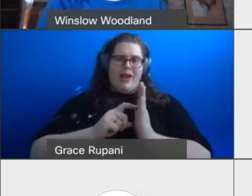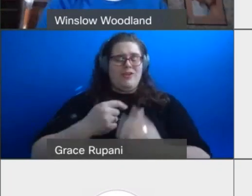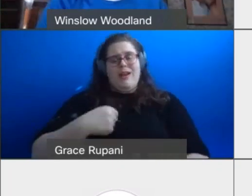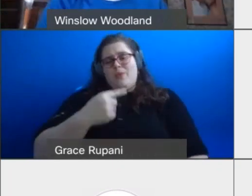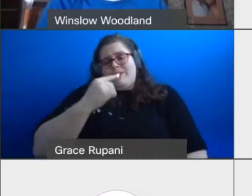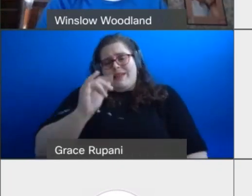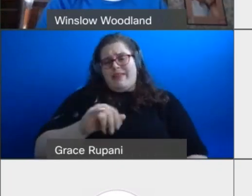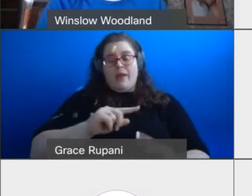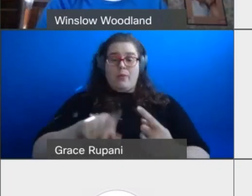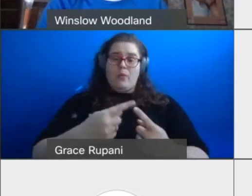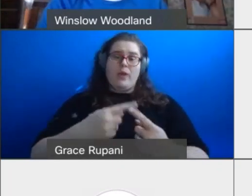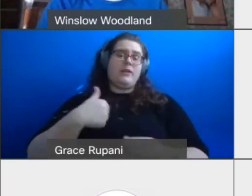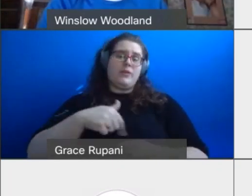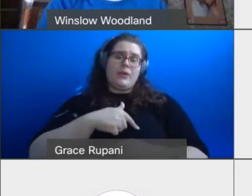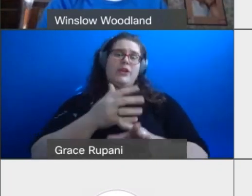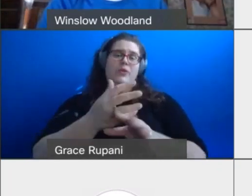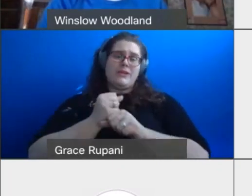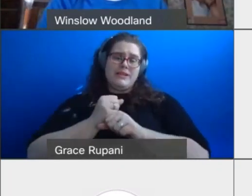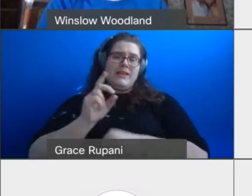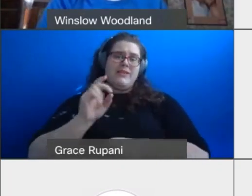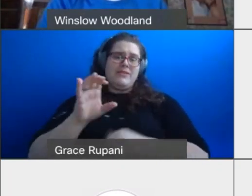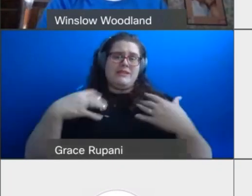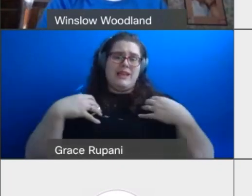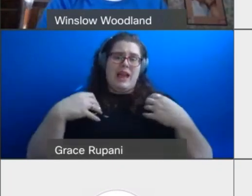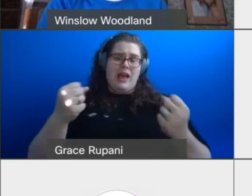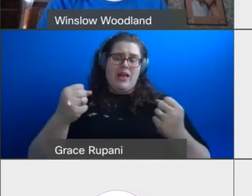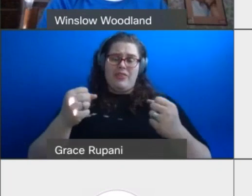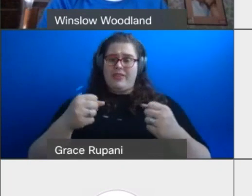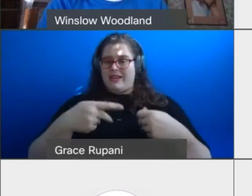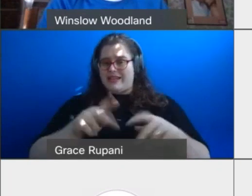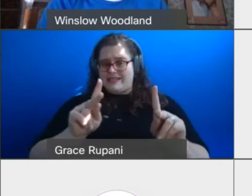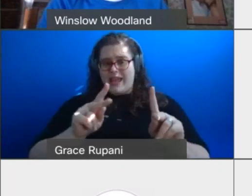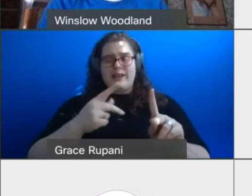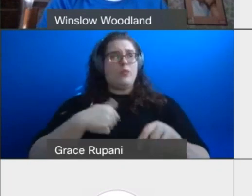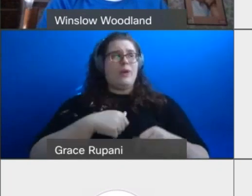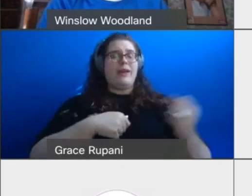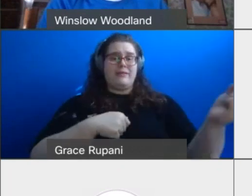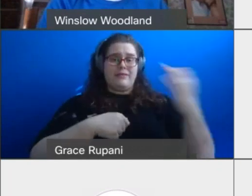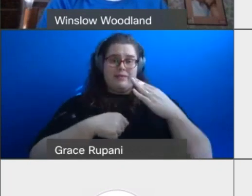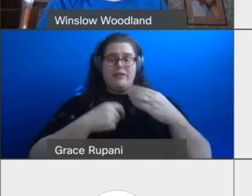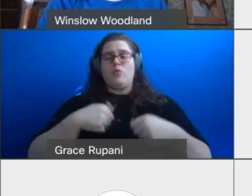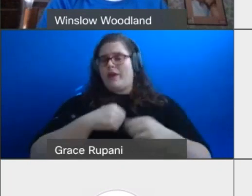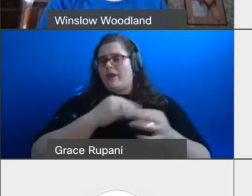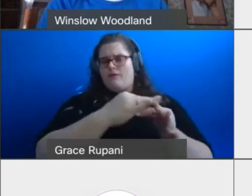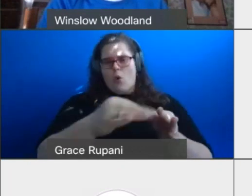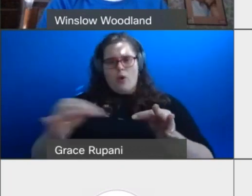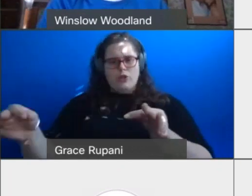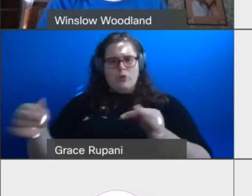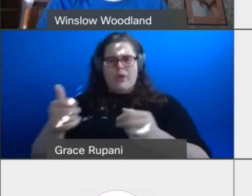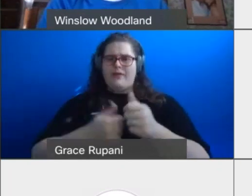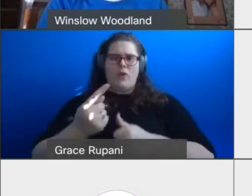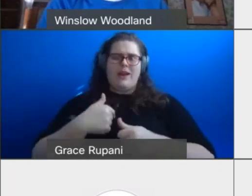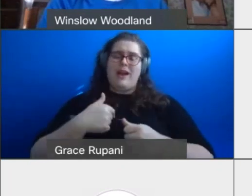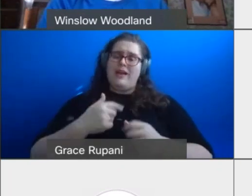consents from DC Health, from Giant, we forwarded them to everyone, and you should do your best to get those consent